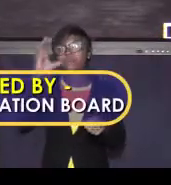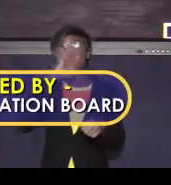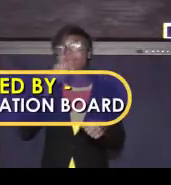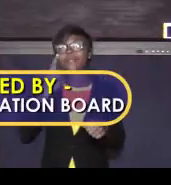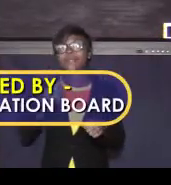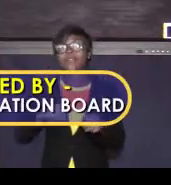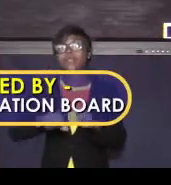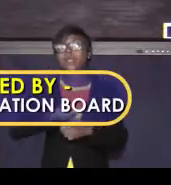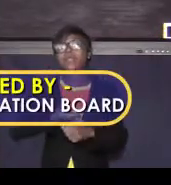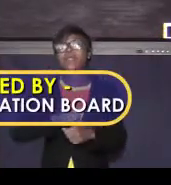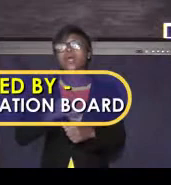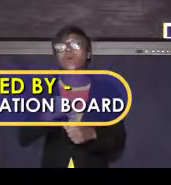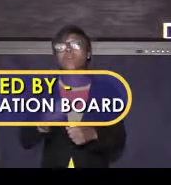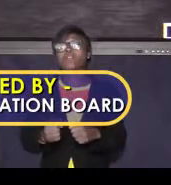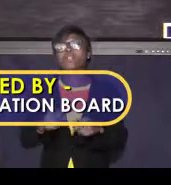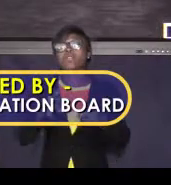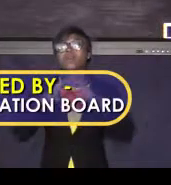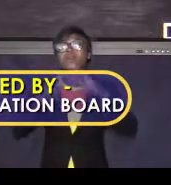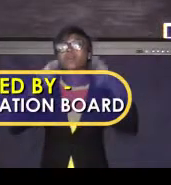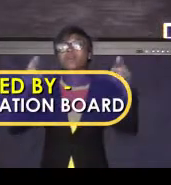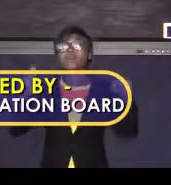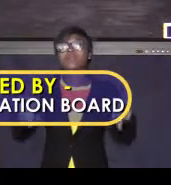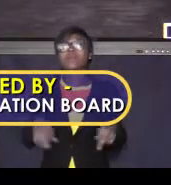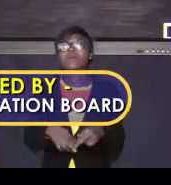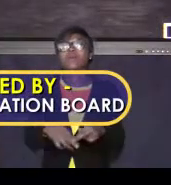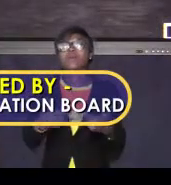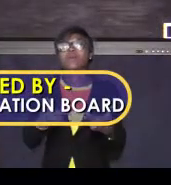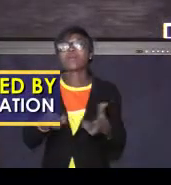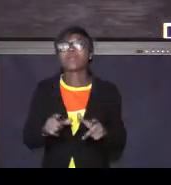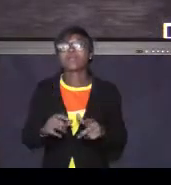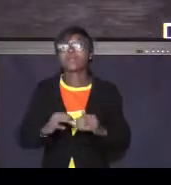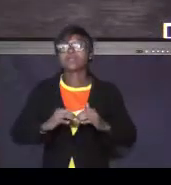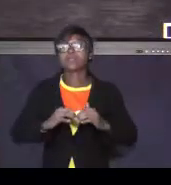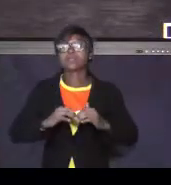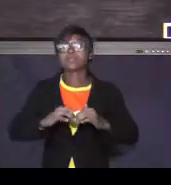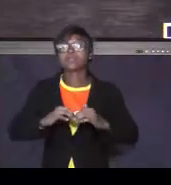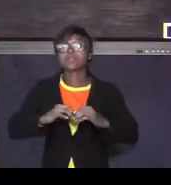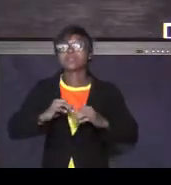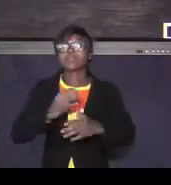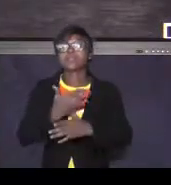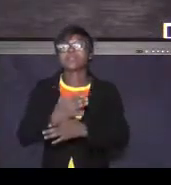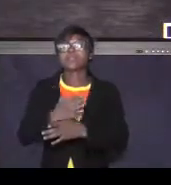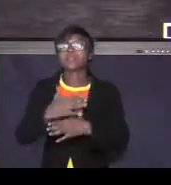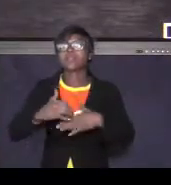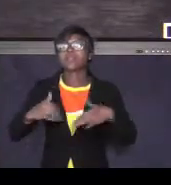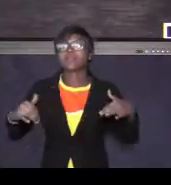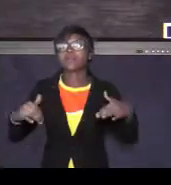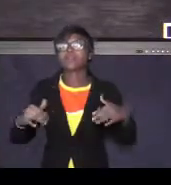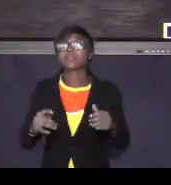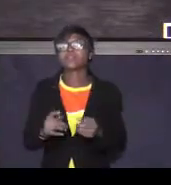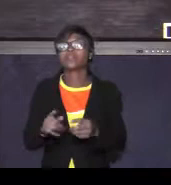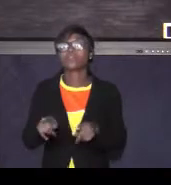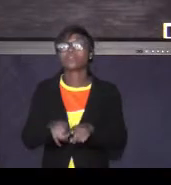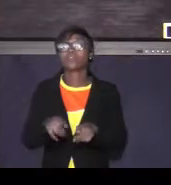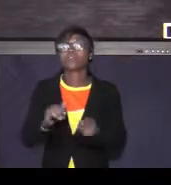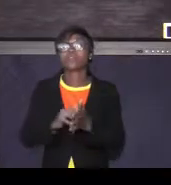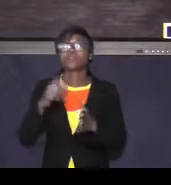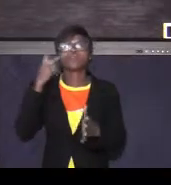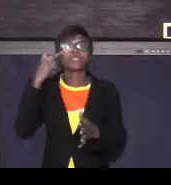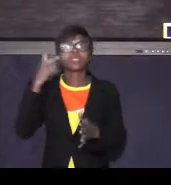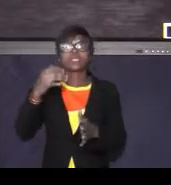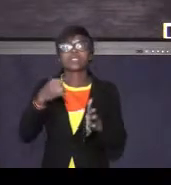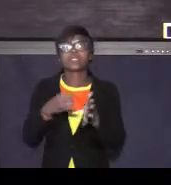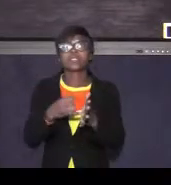the area of rectangle. So let's just split it up so that you can see individual dimensions. So